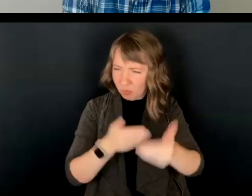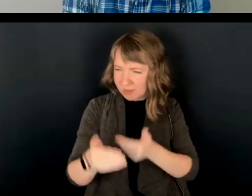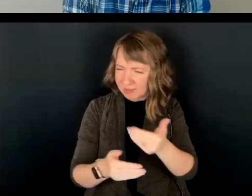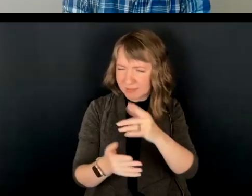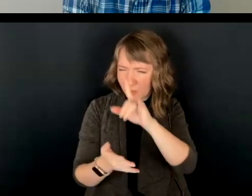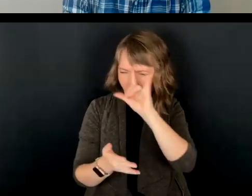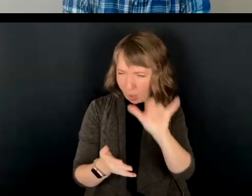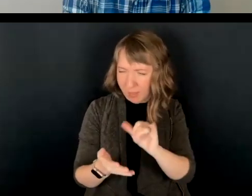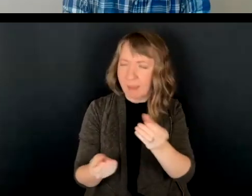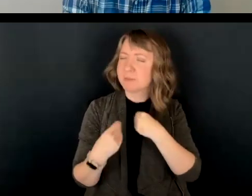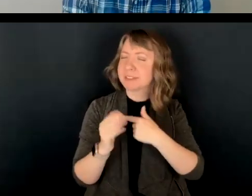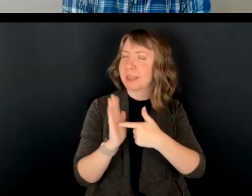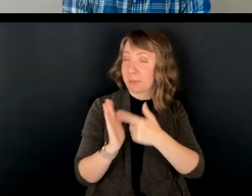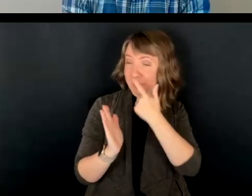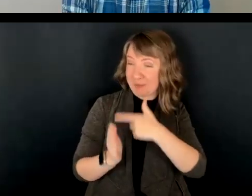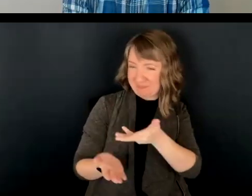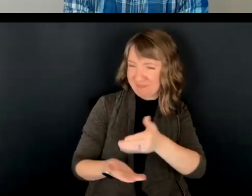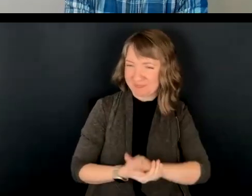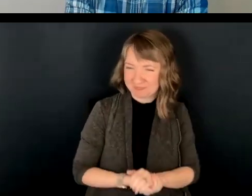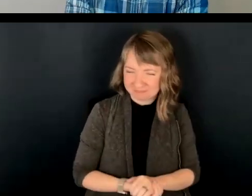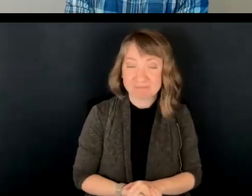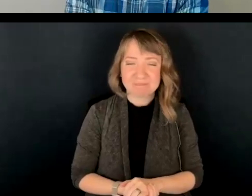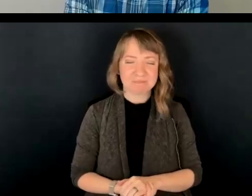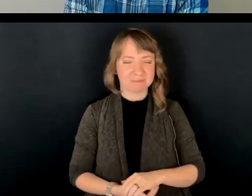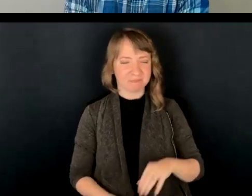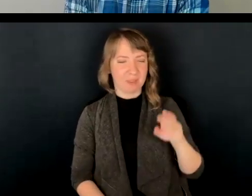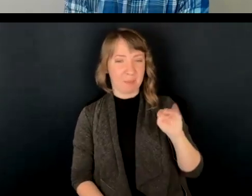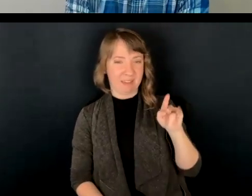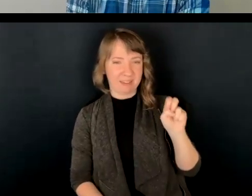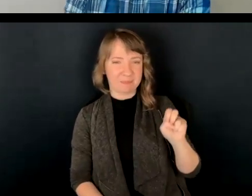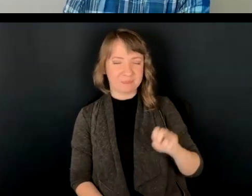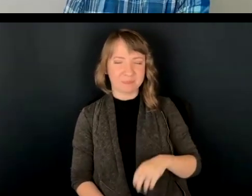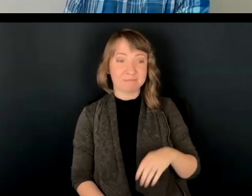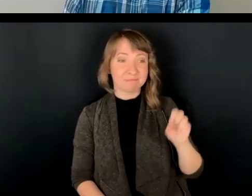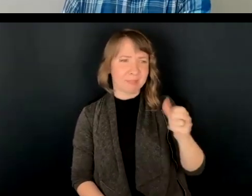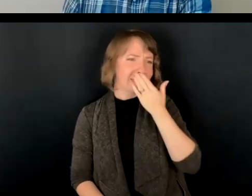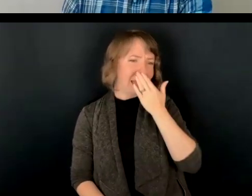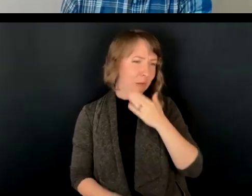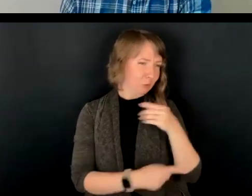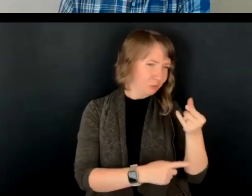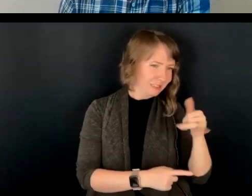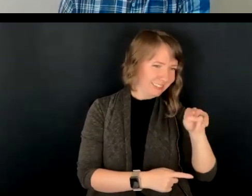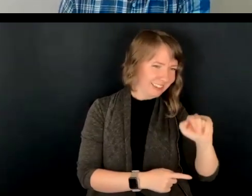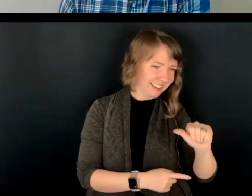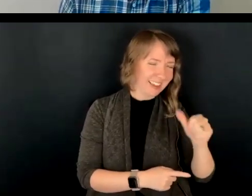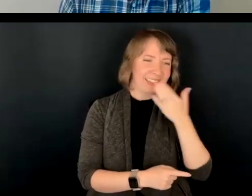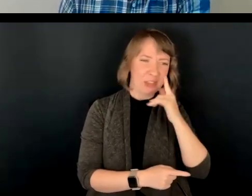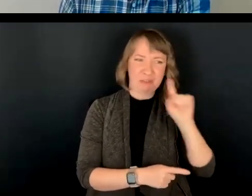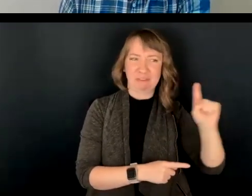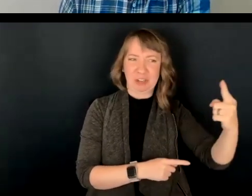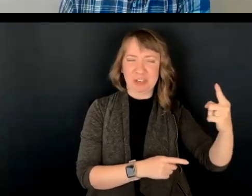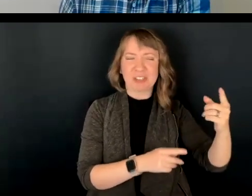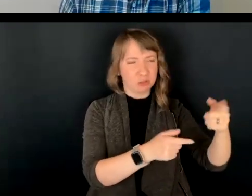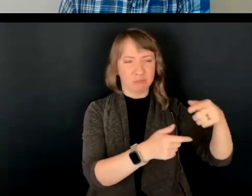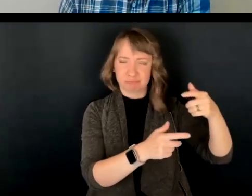an example. Thank you. Sure. Yeah, thanks. And thanks for going first, Gina, because she hit on a